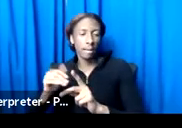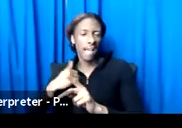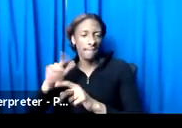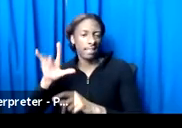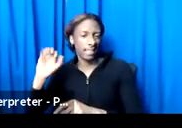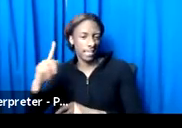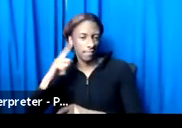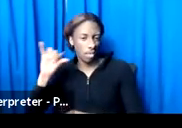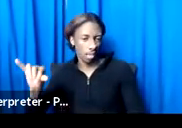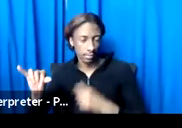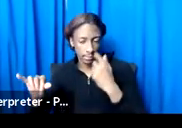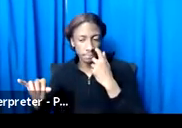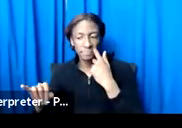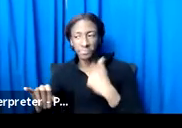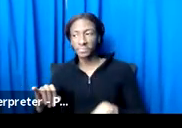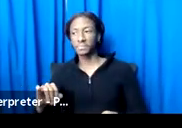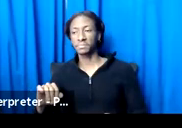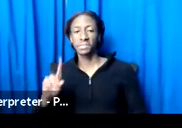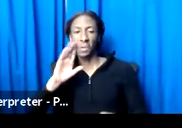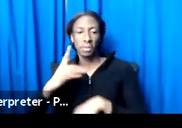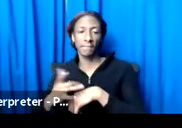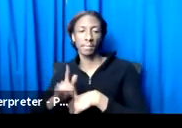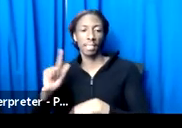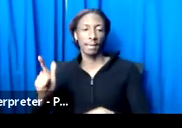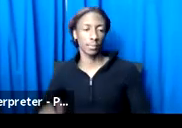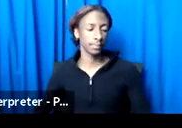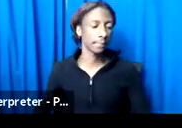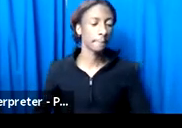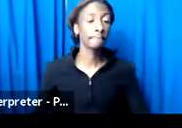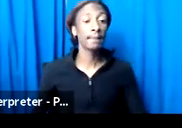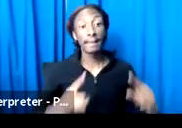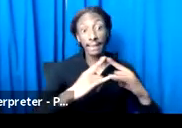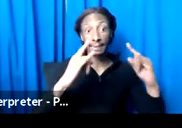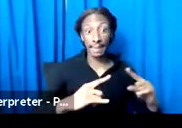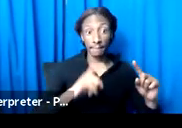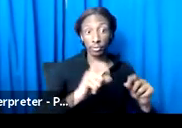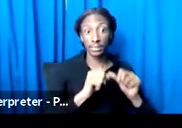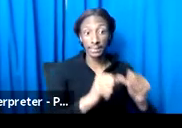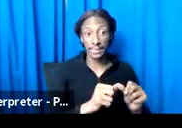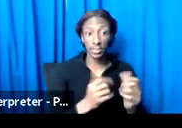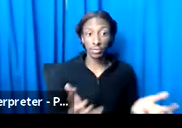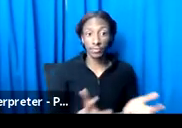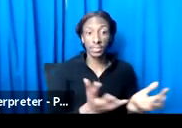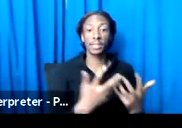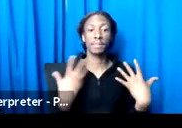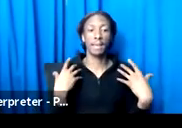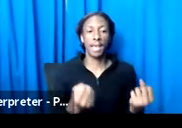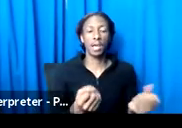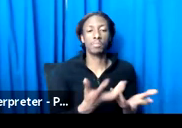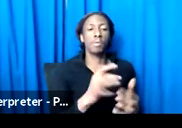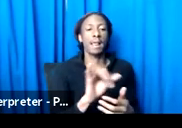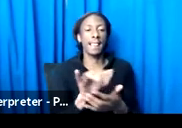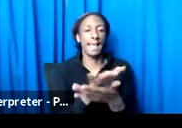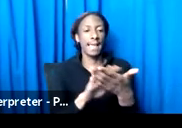to that, which will be available later. Camp should continue to facilitate health promoting behaviors such as hand hygiene